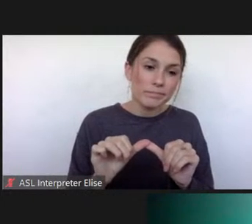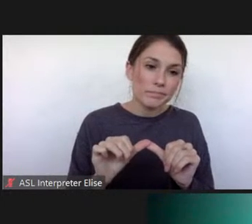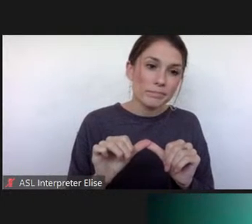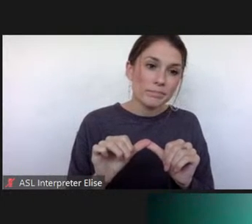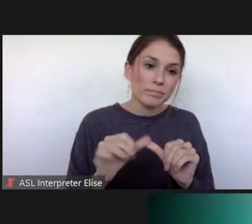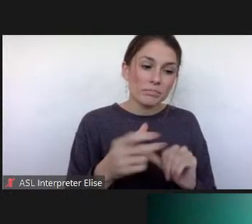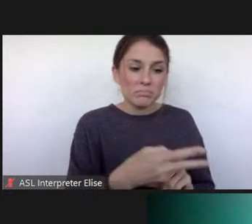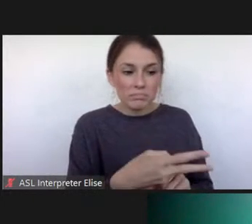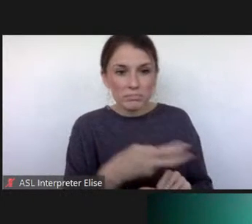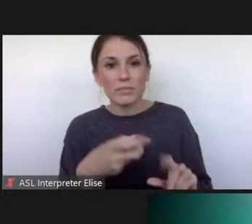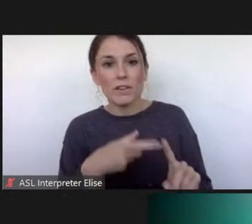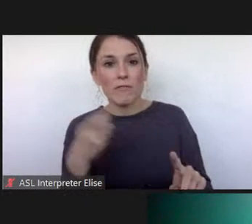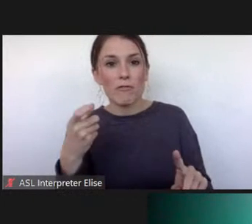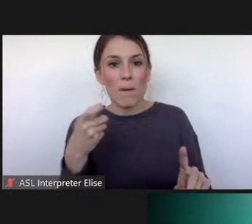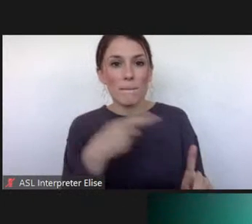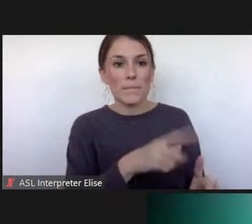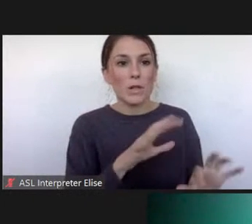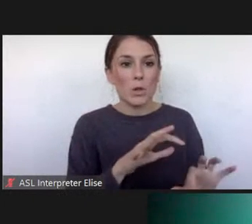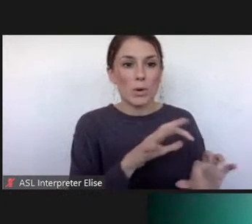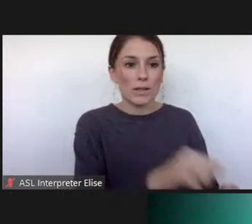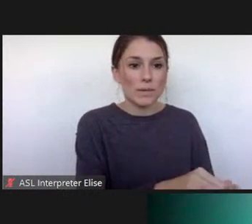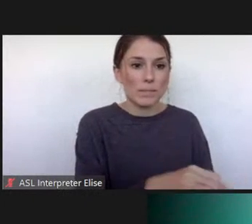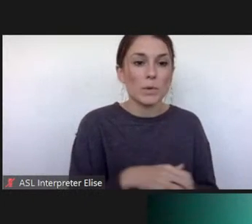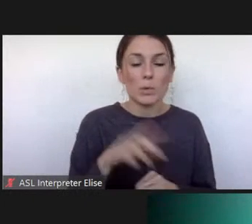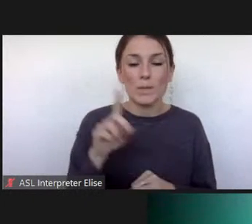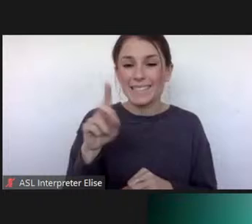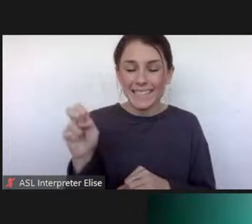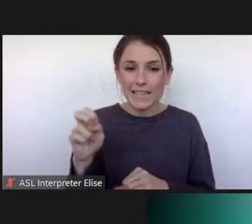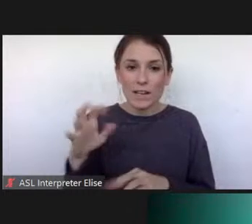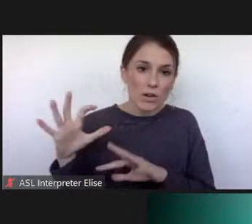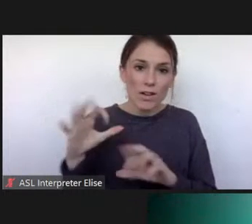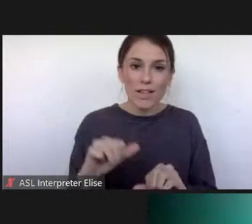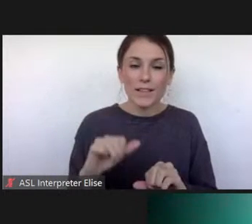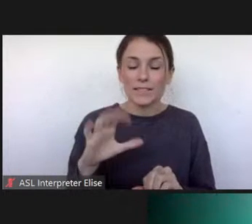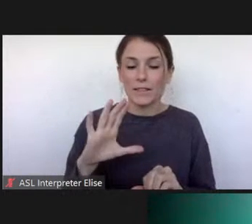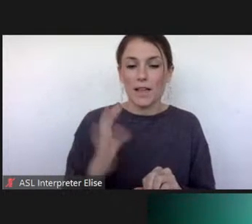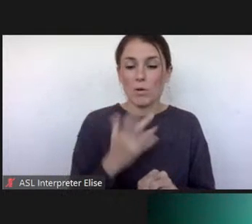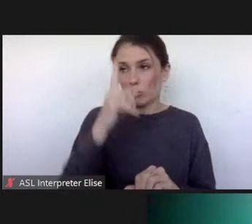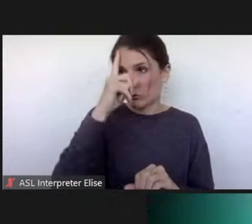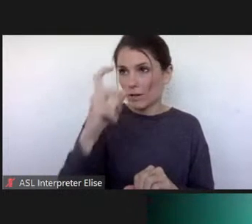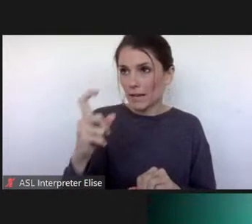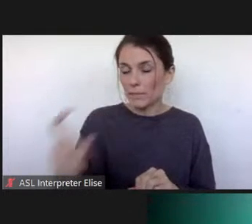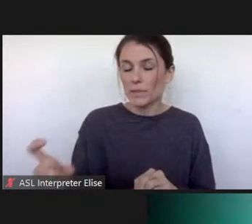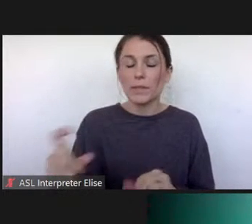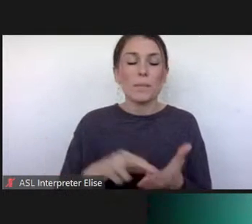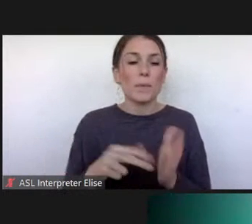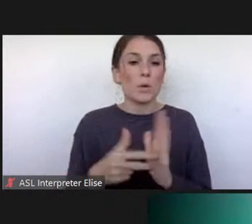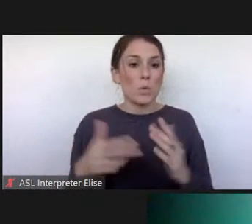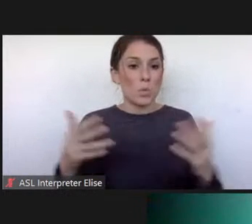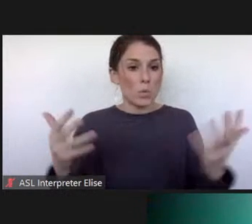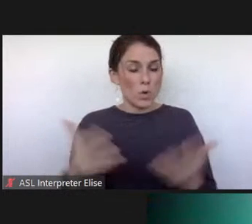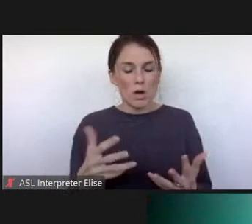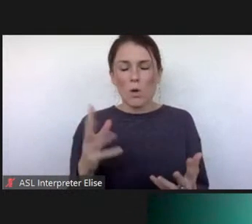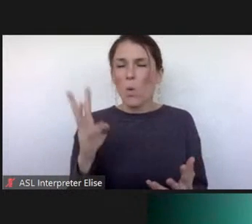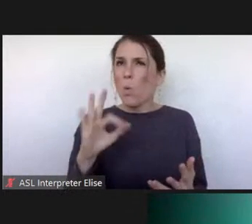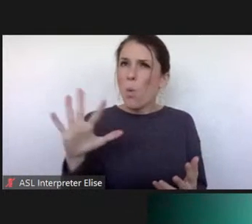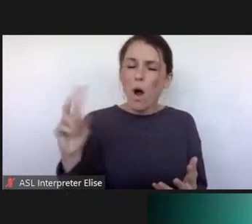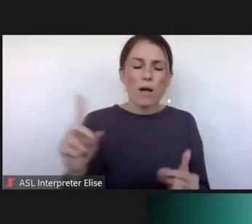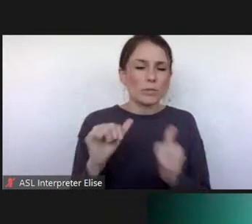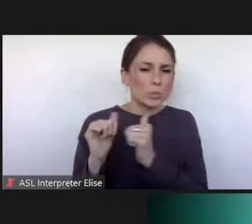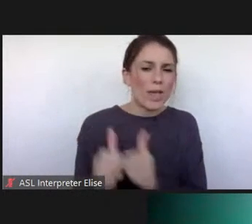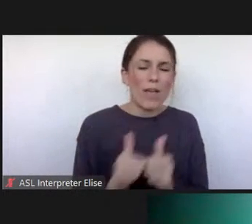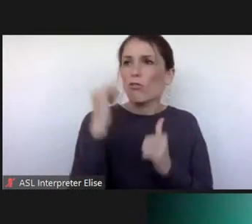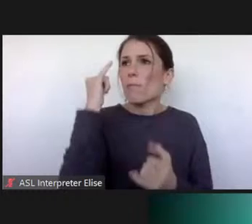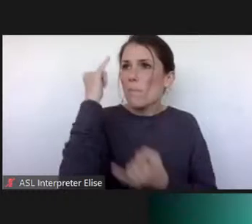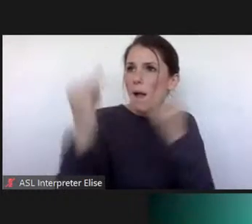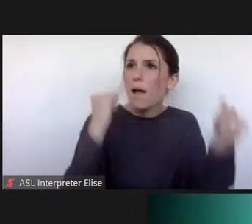To decolonize our dreams, their tellings, and their doings mean to wildly together imagine and co-create